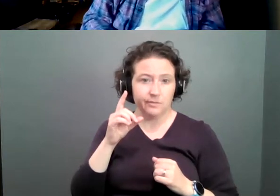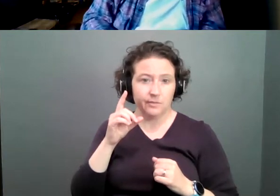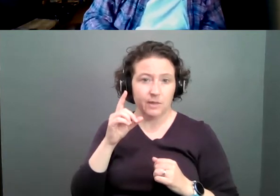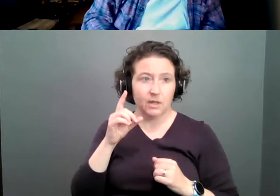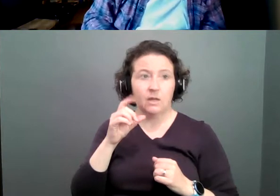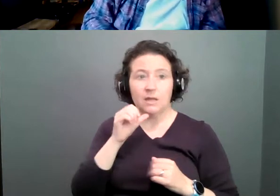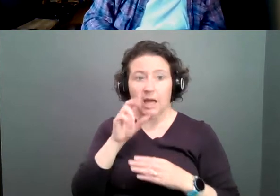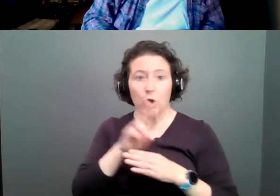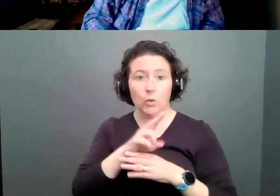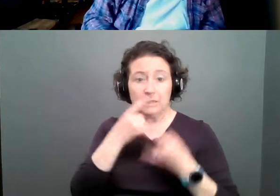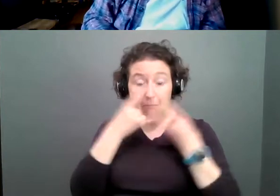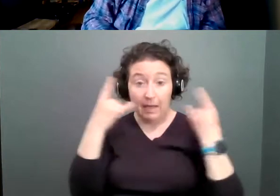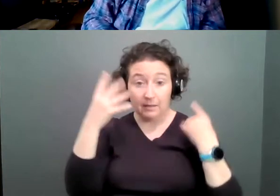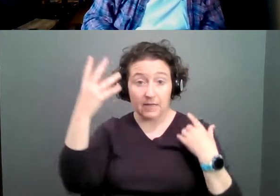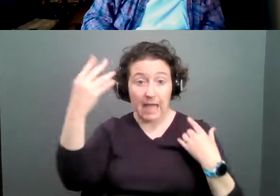outdoors